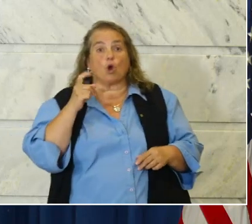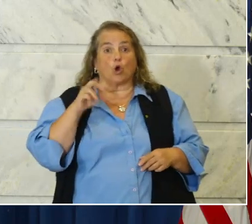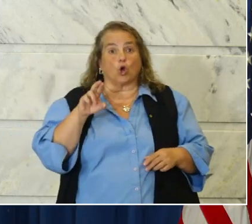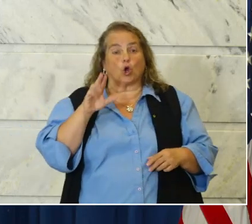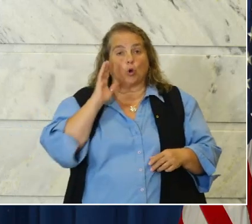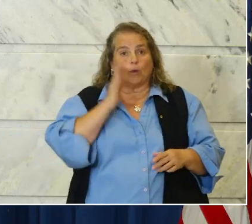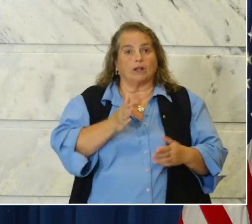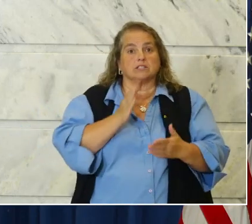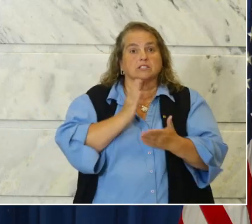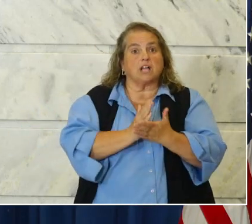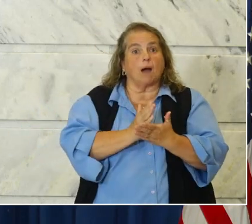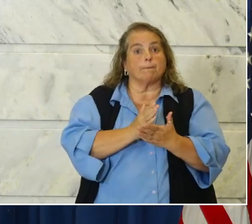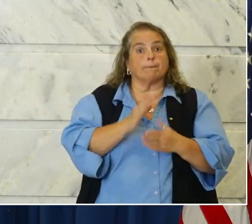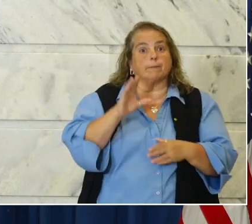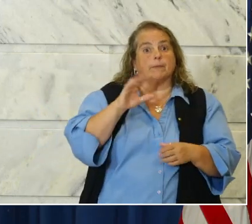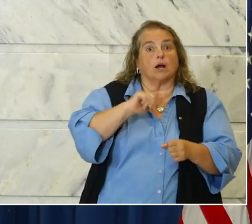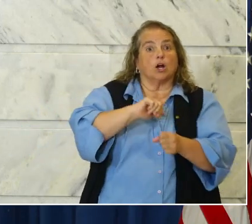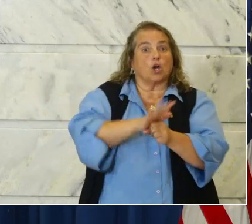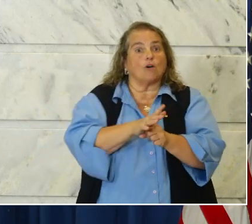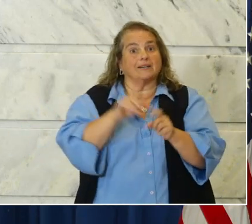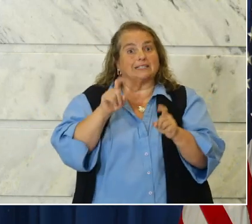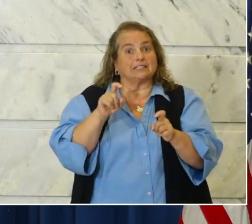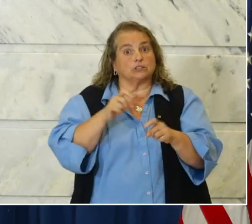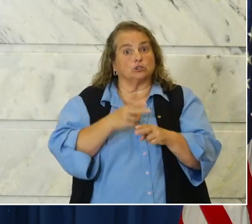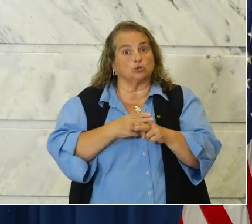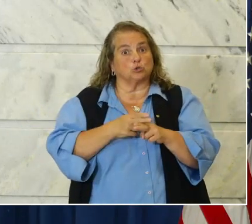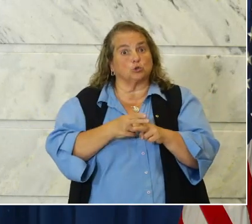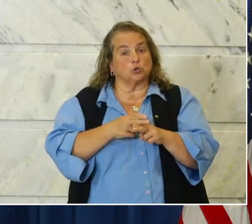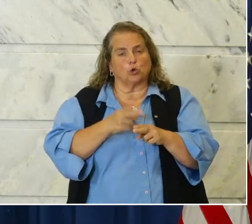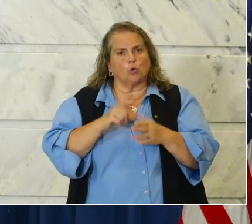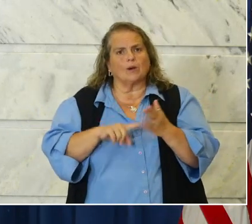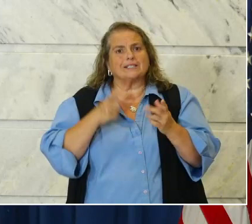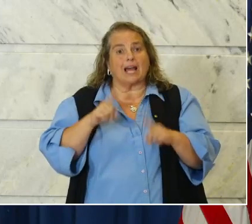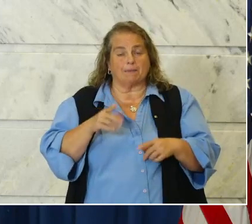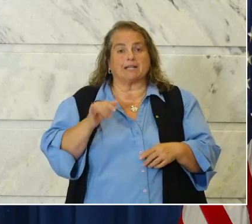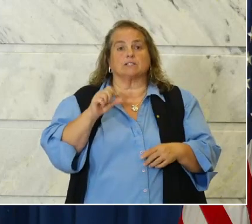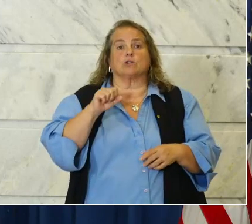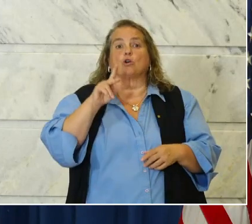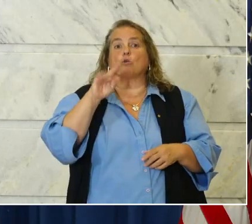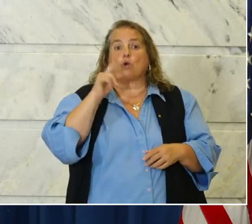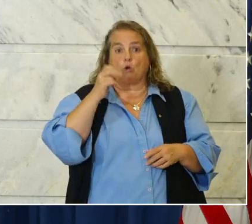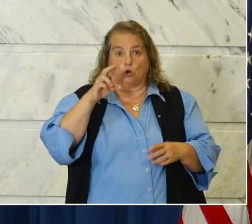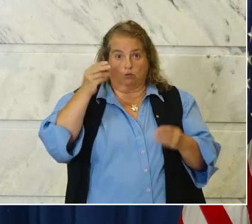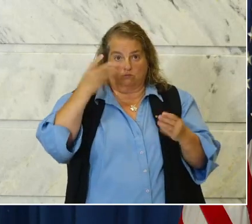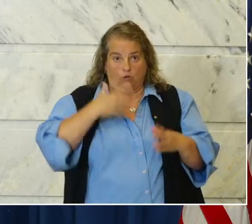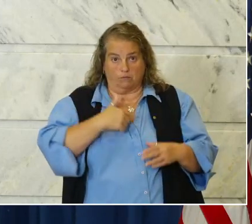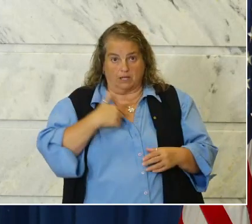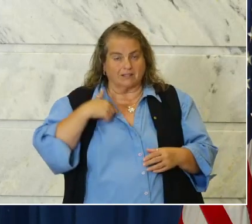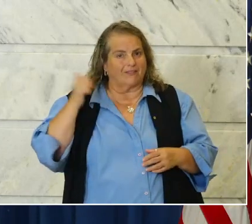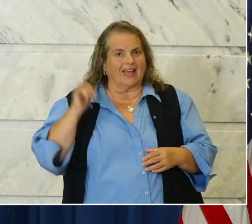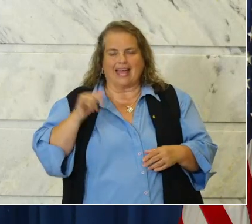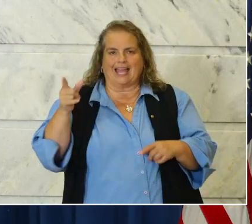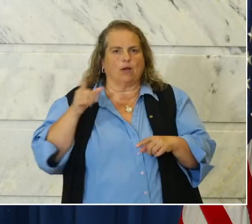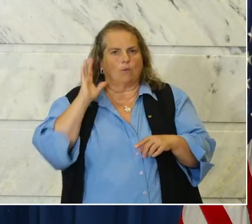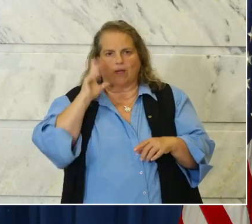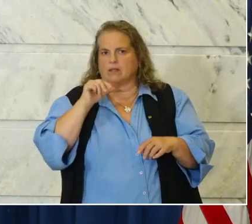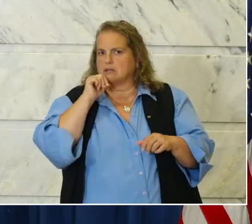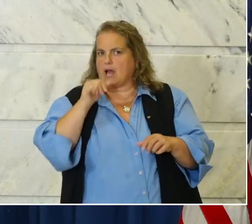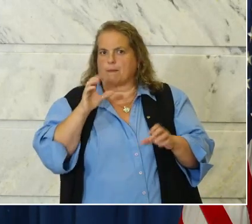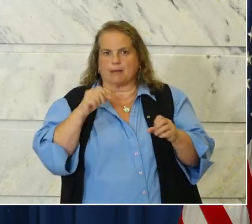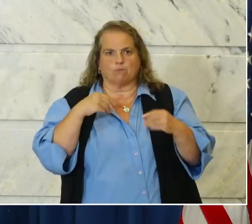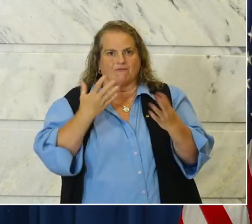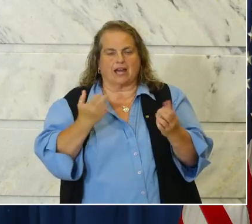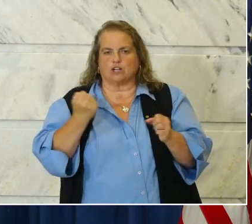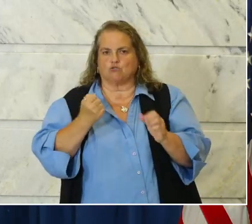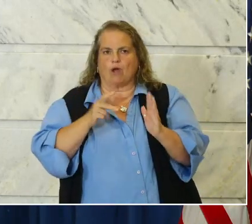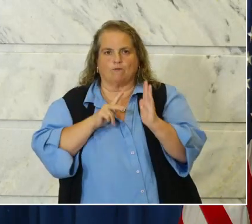COVID testing very shortly. So what's happening there is Kroger informed us that they'll no longer be conducting the